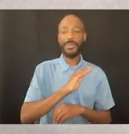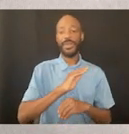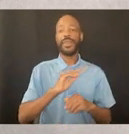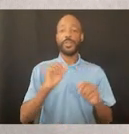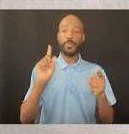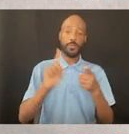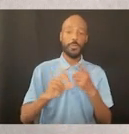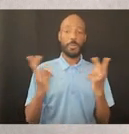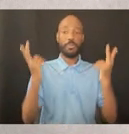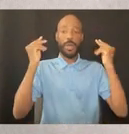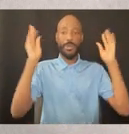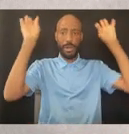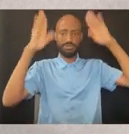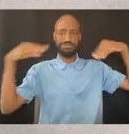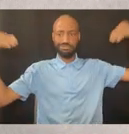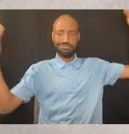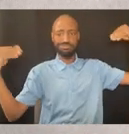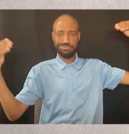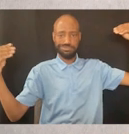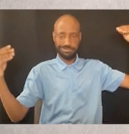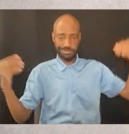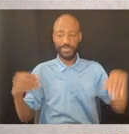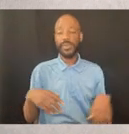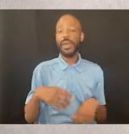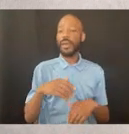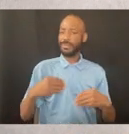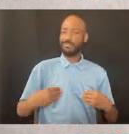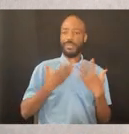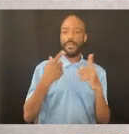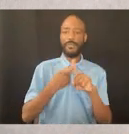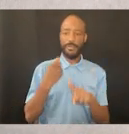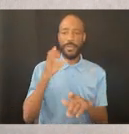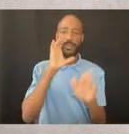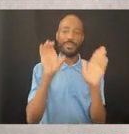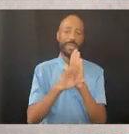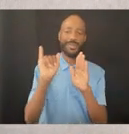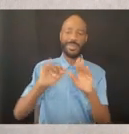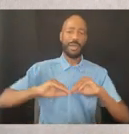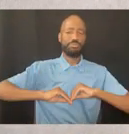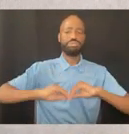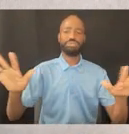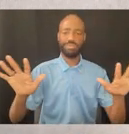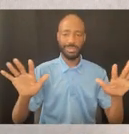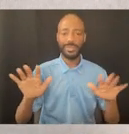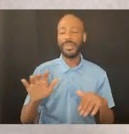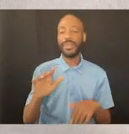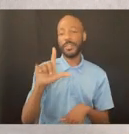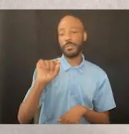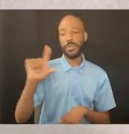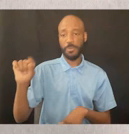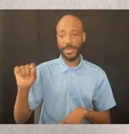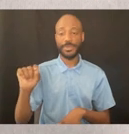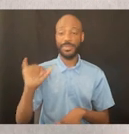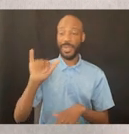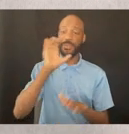white straw hat. The work is inspired by a widely circulated image that took the internet by storm in 2020. The image is